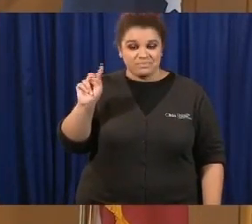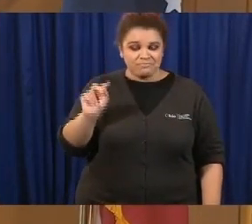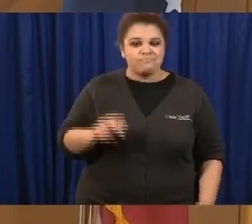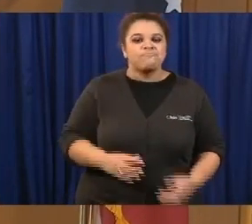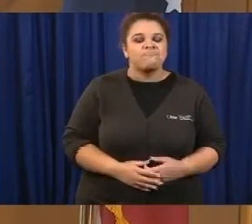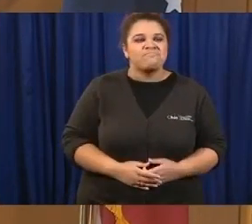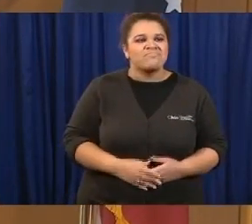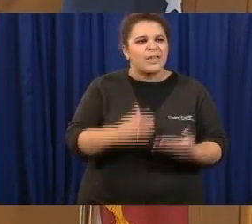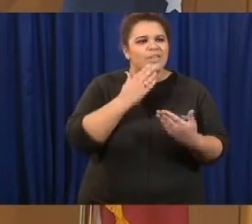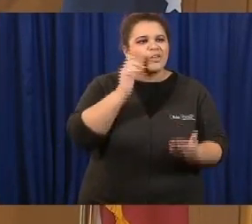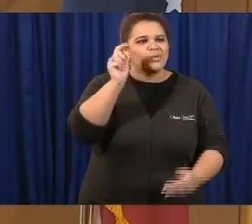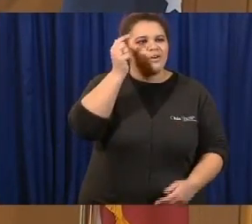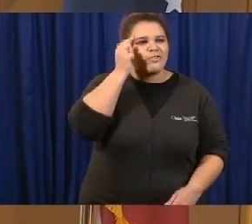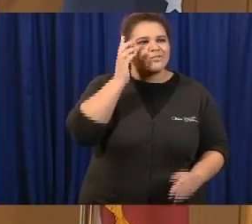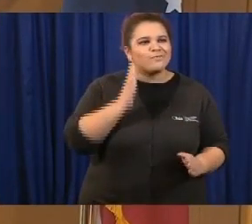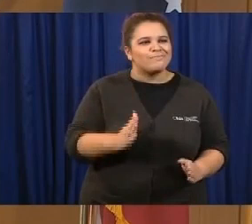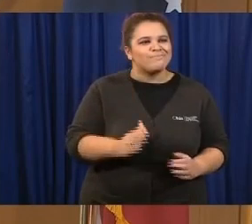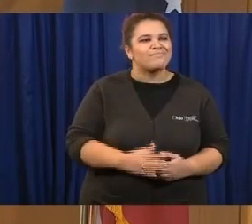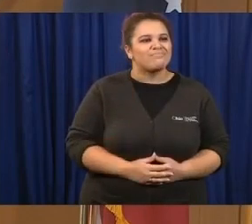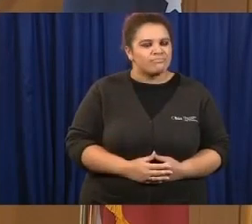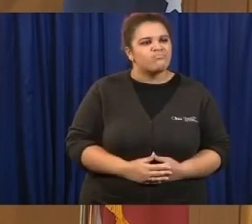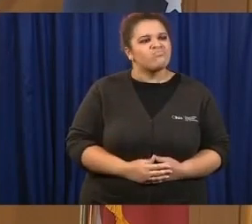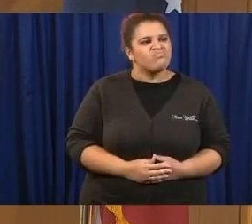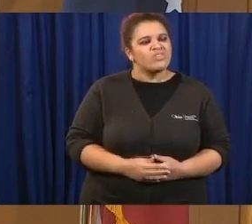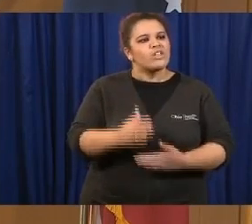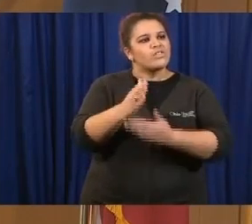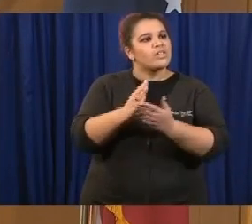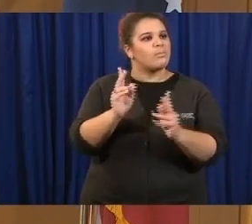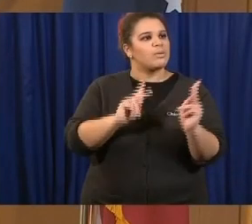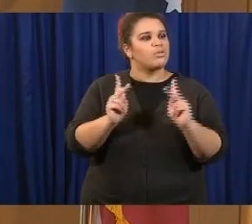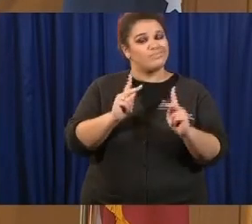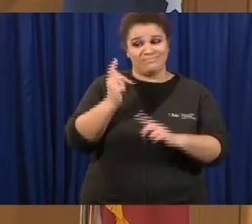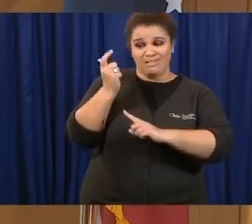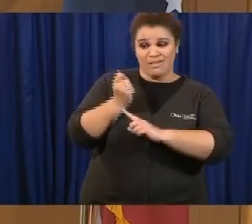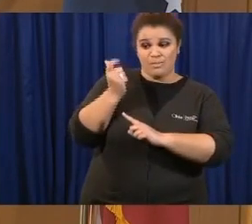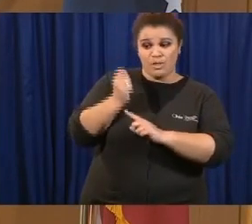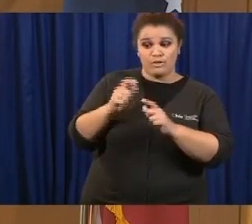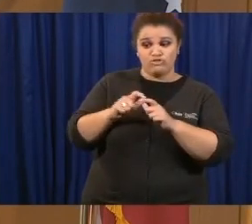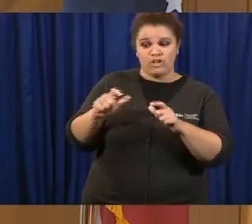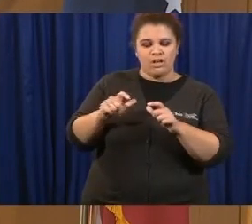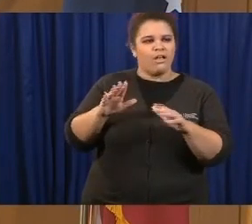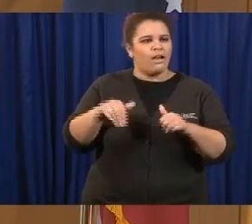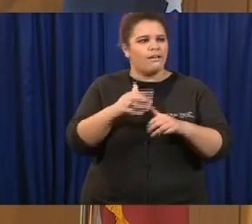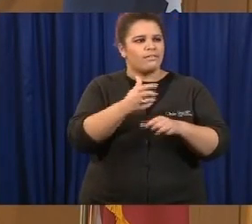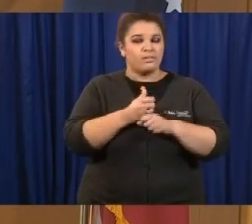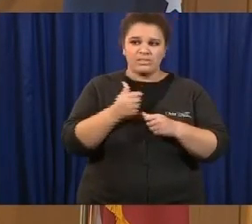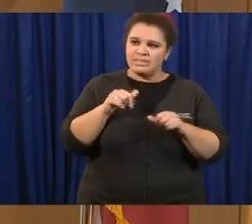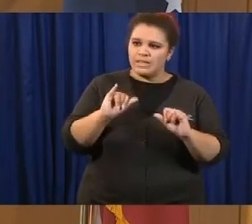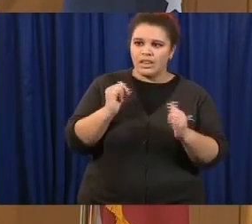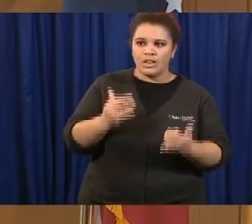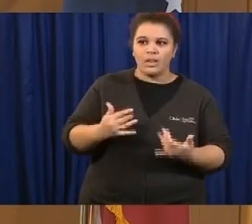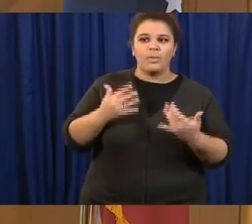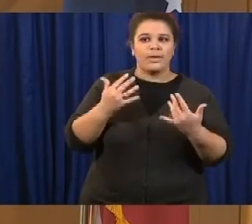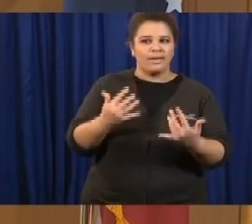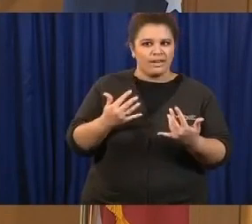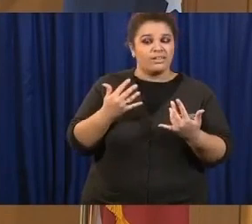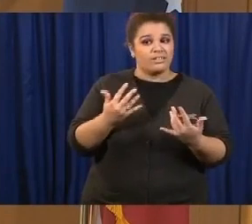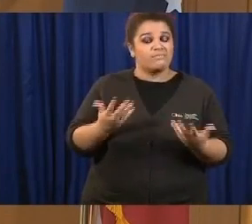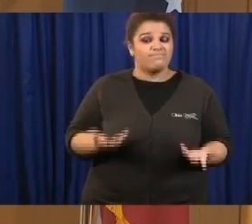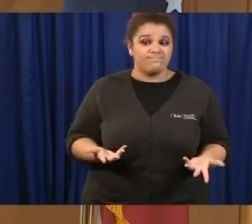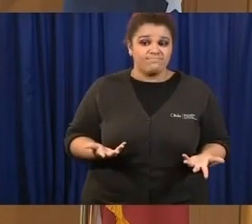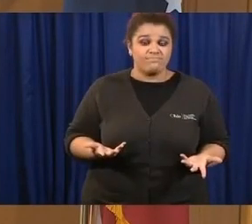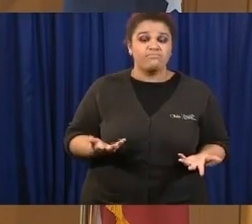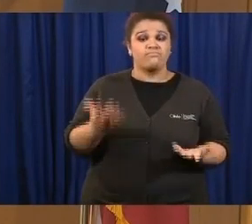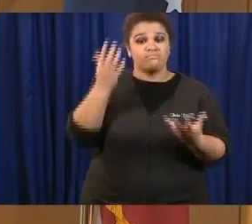their unemployment checks to come, perhaps this is a question for the Lieutenant Governor. I speak on behalf of the people at Bill's Donuts